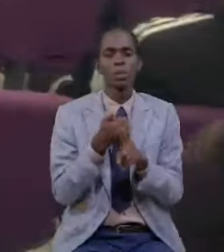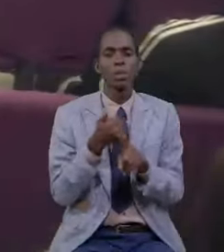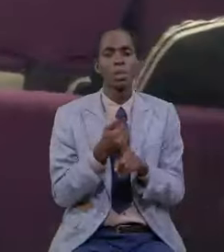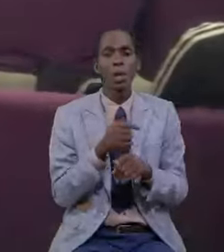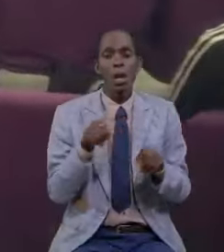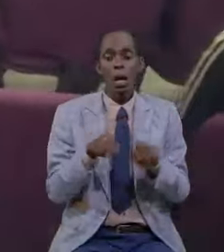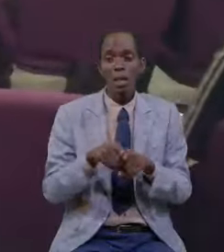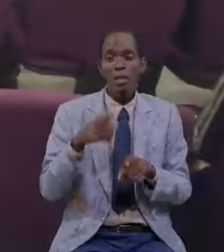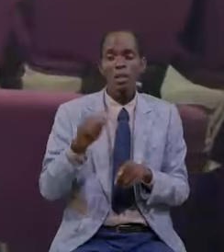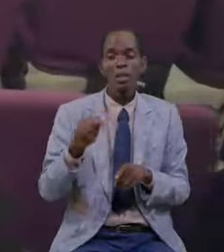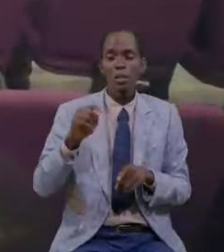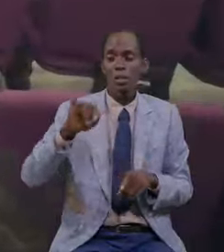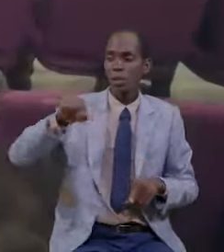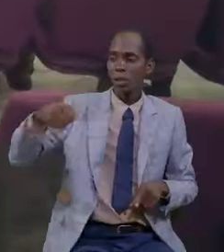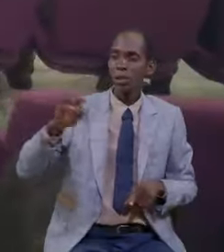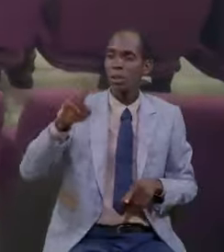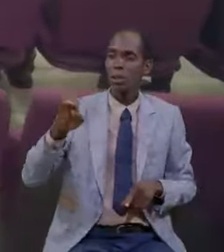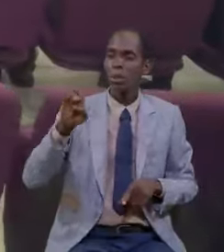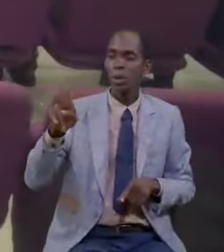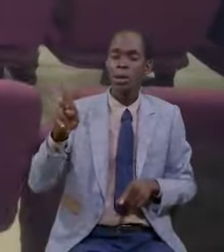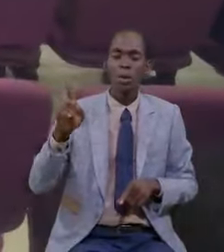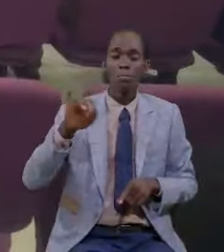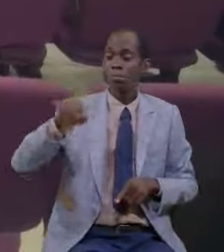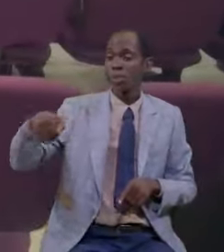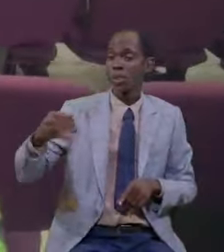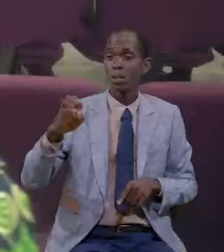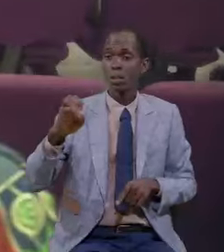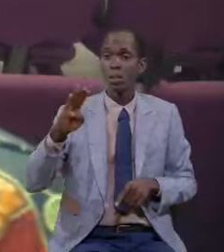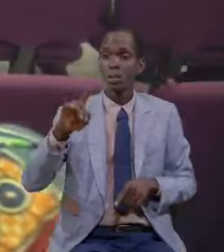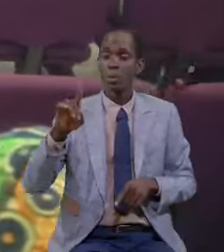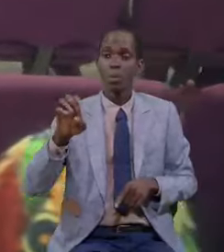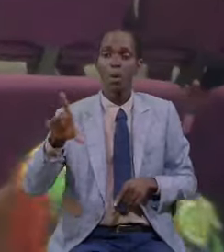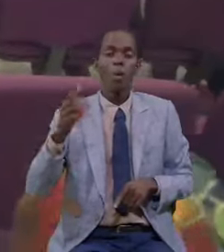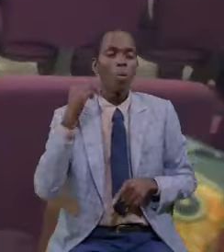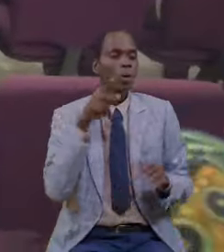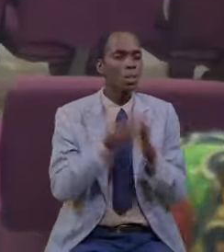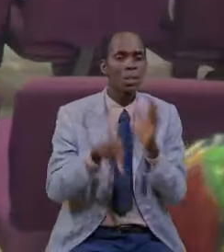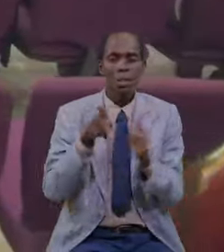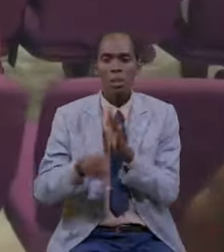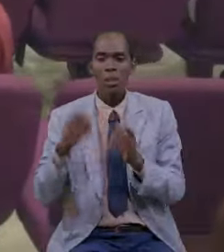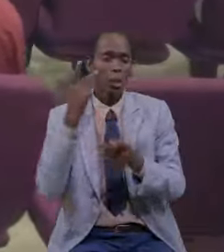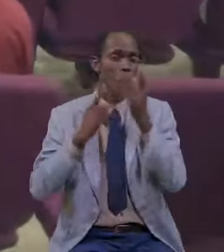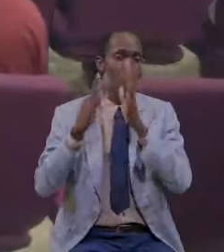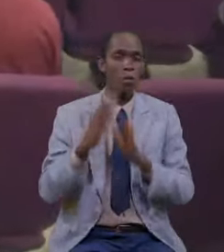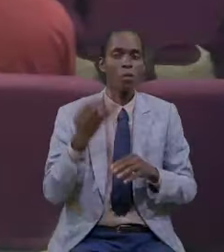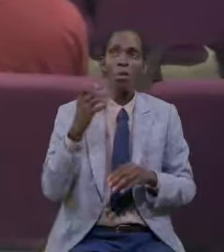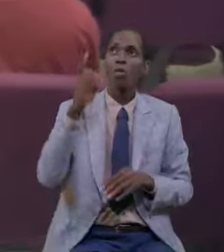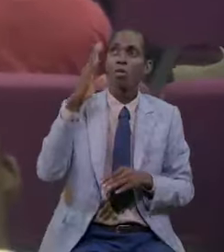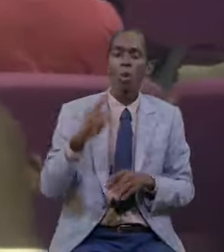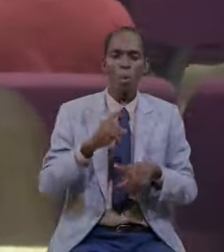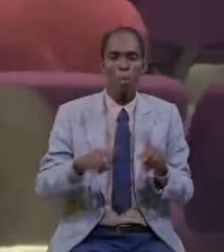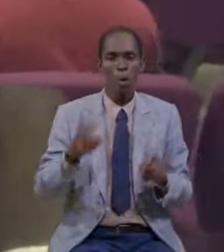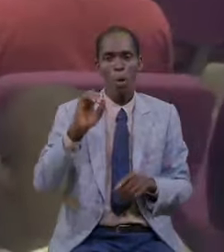prophets, Obadiah gathered those ones he could find together and hid them in a cave and was feeding